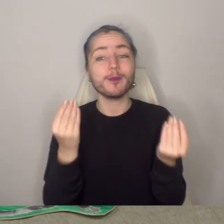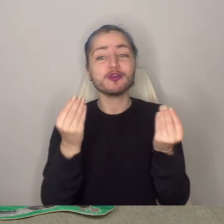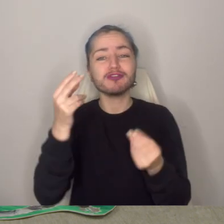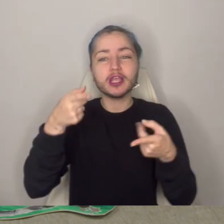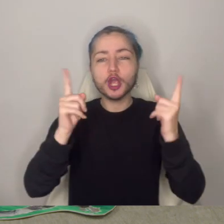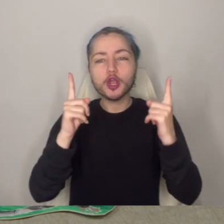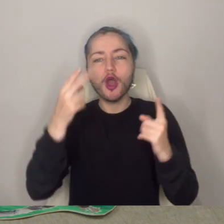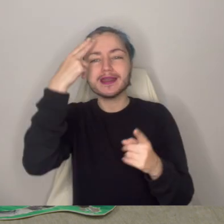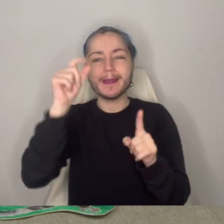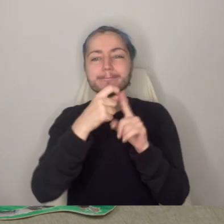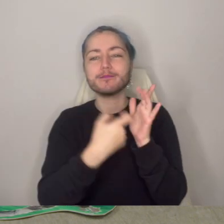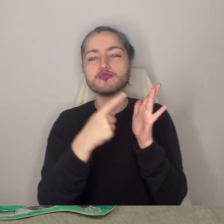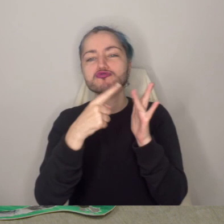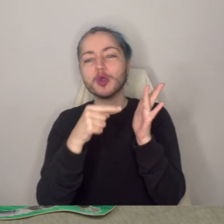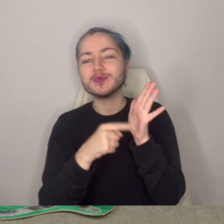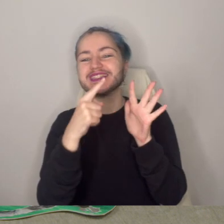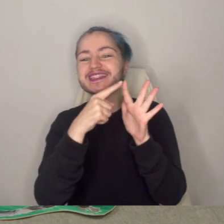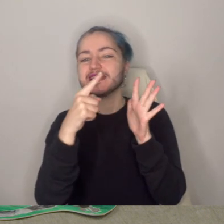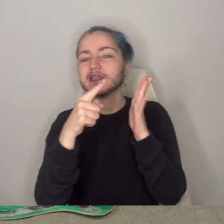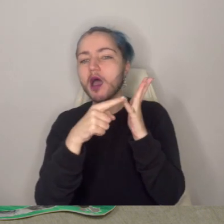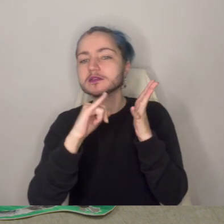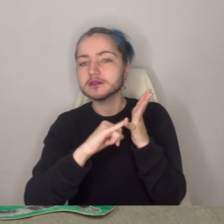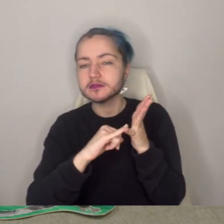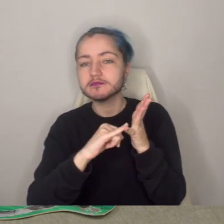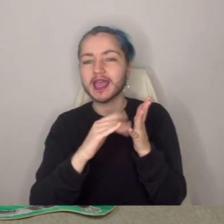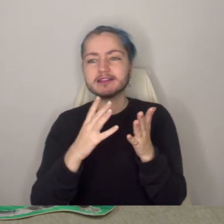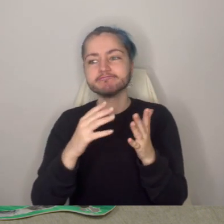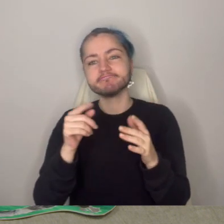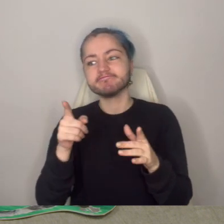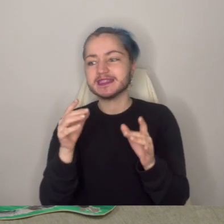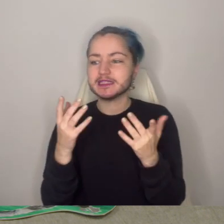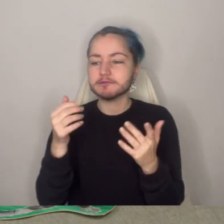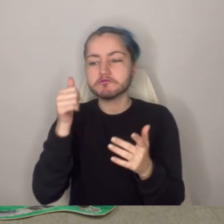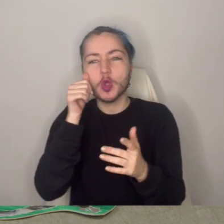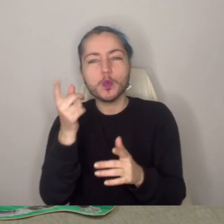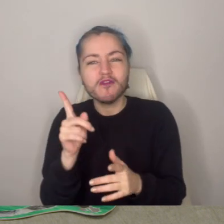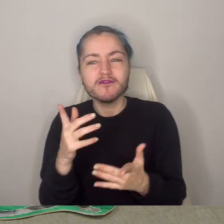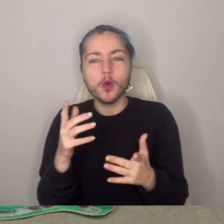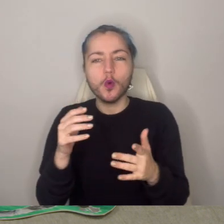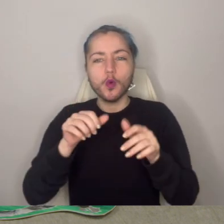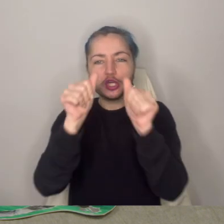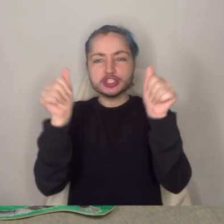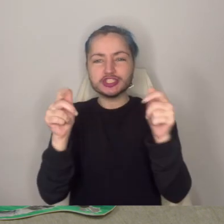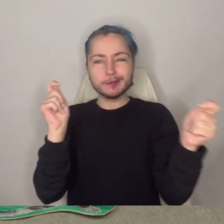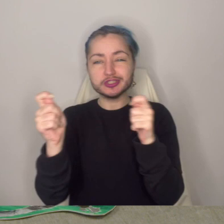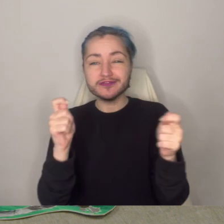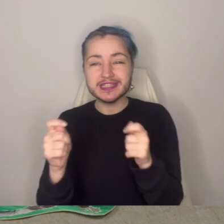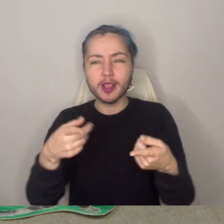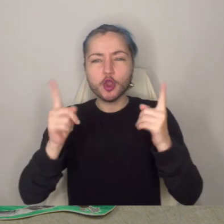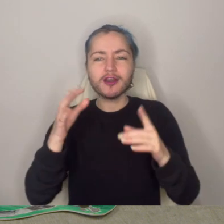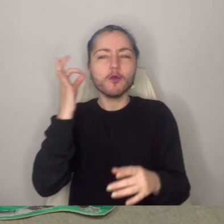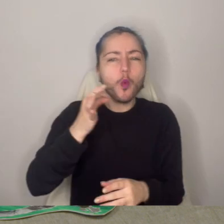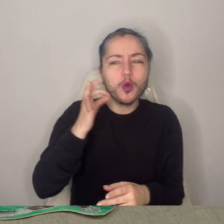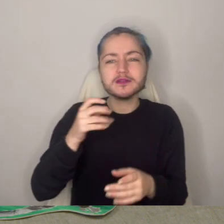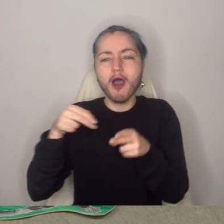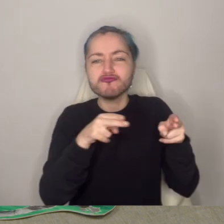Proteus, who is kind of known for shape-shifting. He was the god of water and rivers and lakes. And so